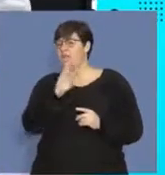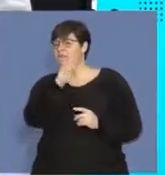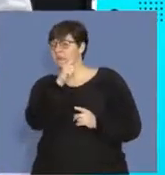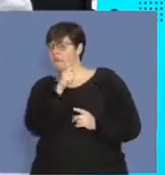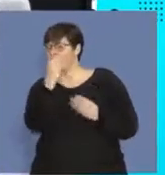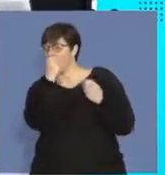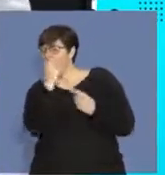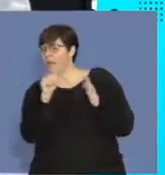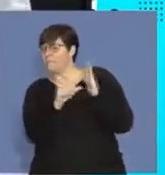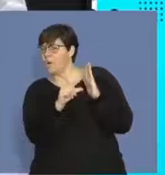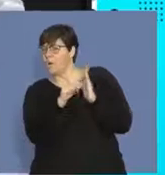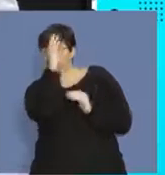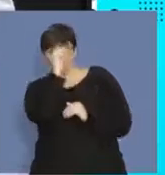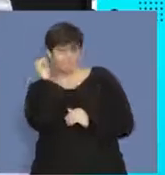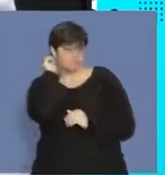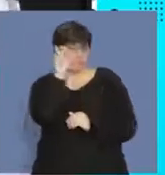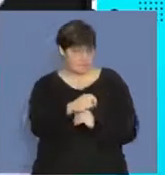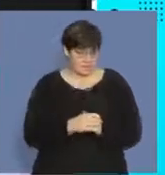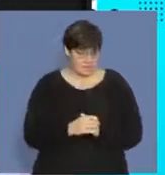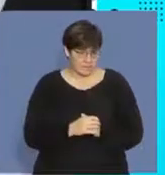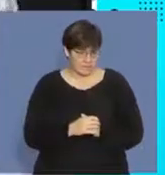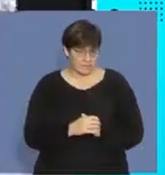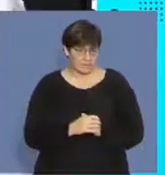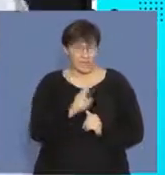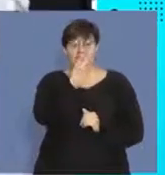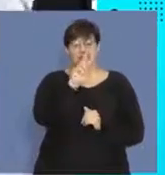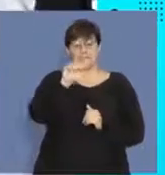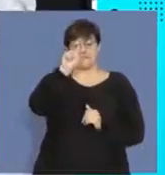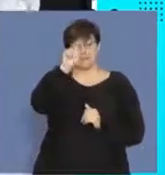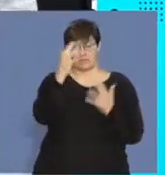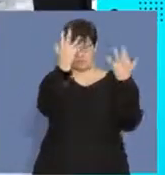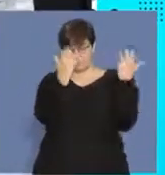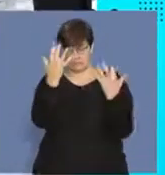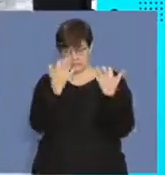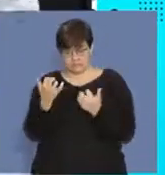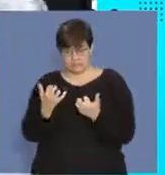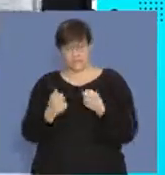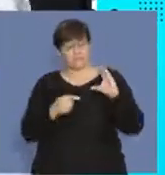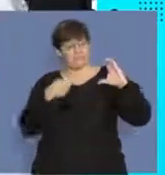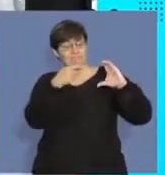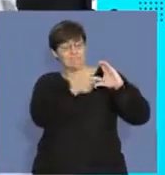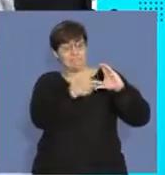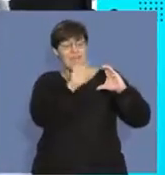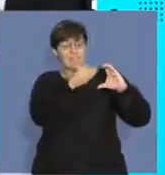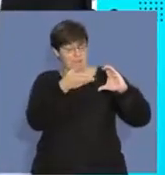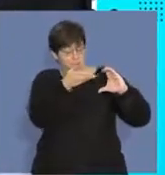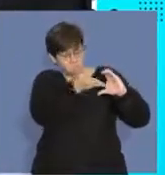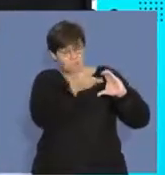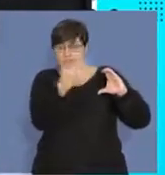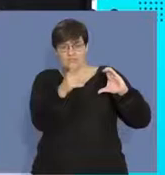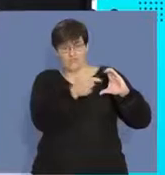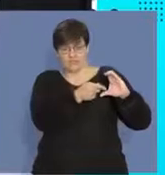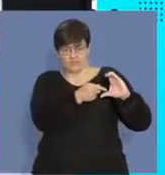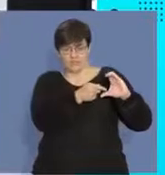important for you to take from this lesson? When you are doing a VAT calculation, if the amount that is given to you